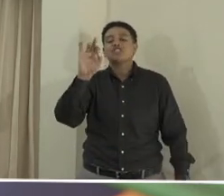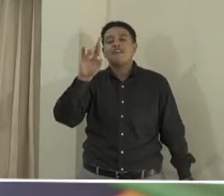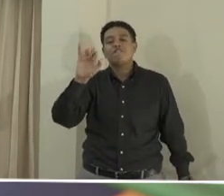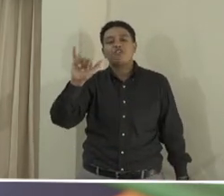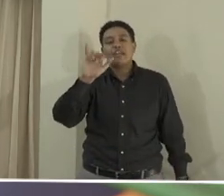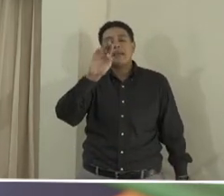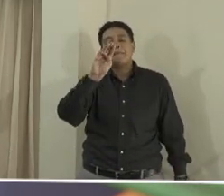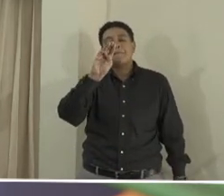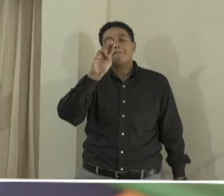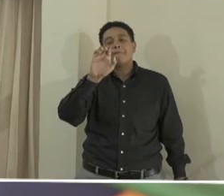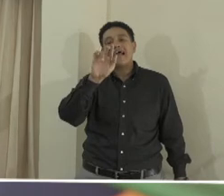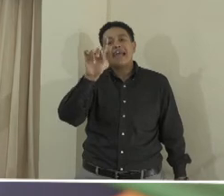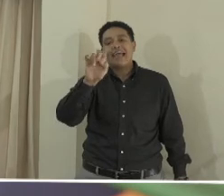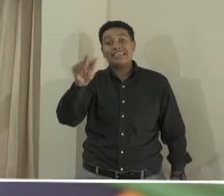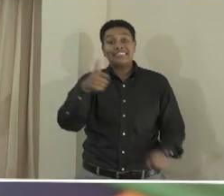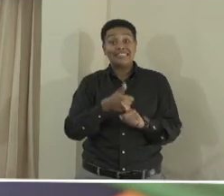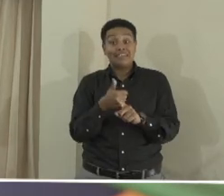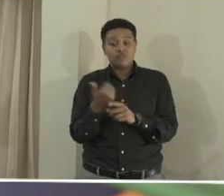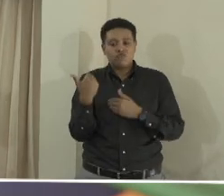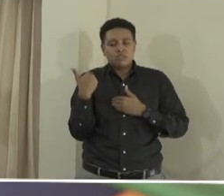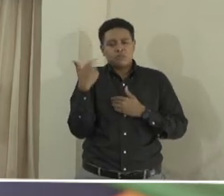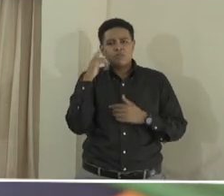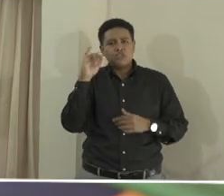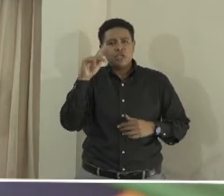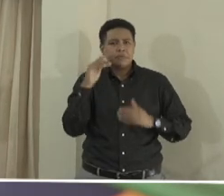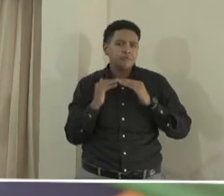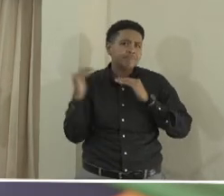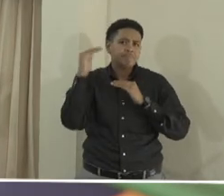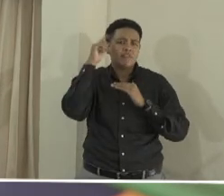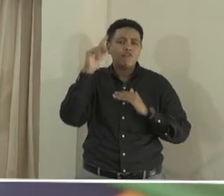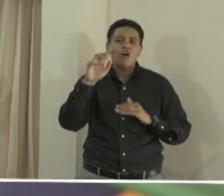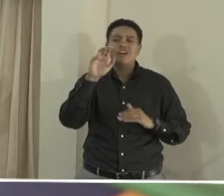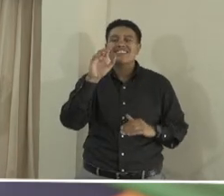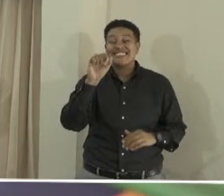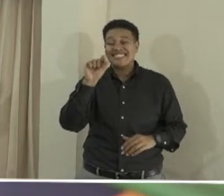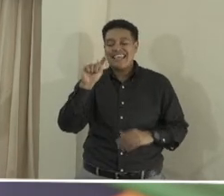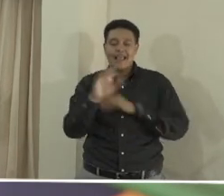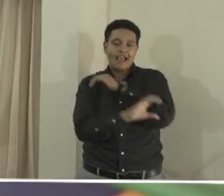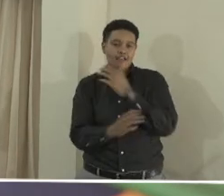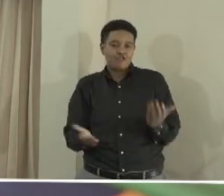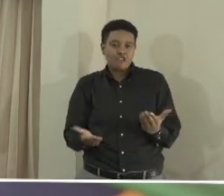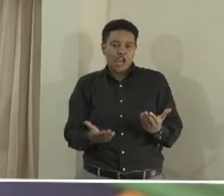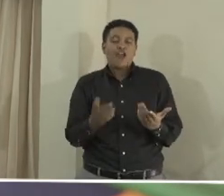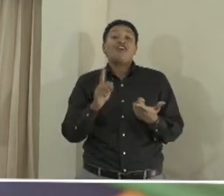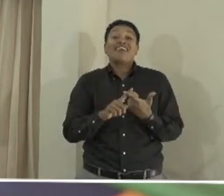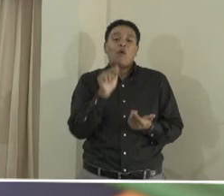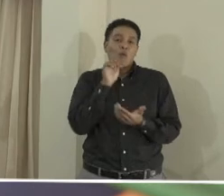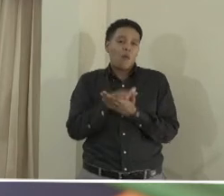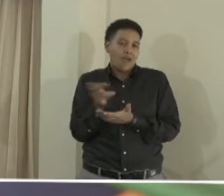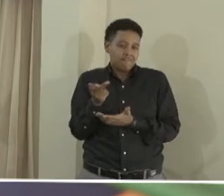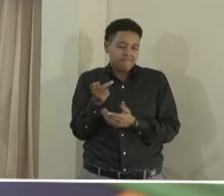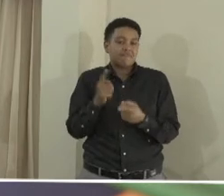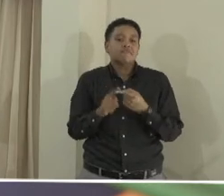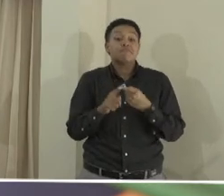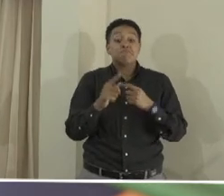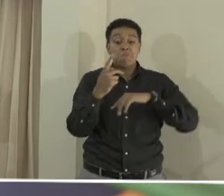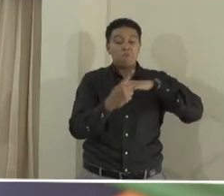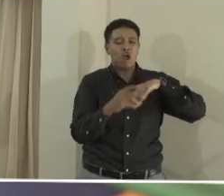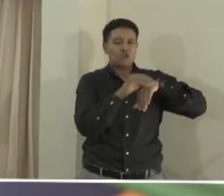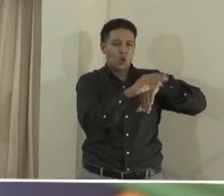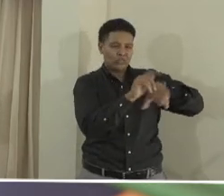McKenzie, Custos of St. Catherine and Mrs. McKenzie, parish counselors and